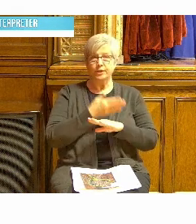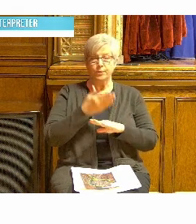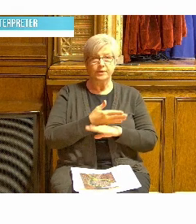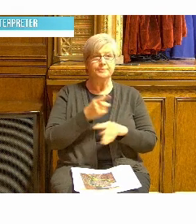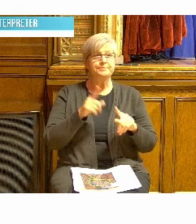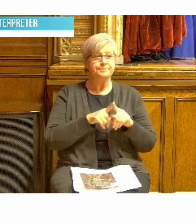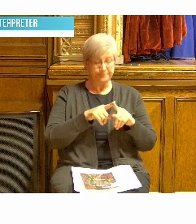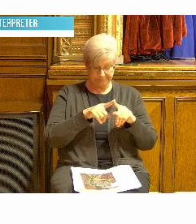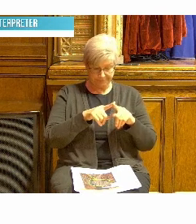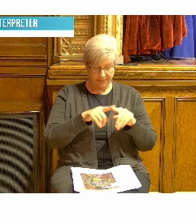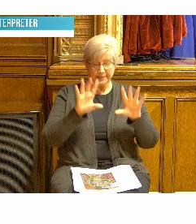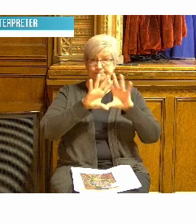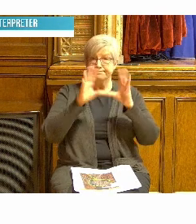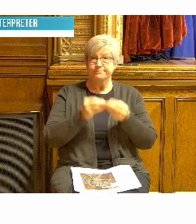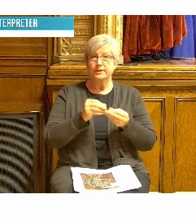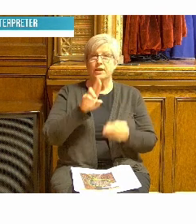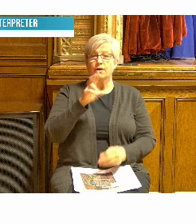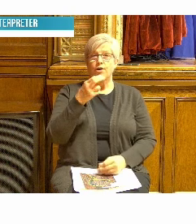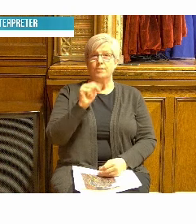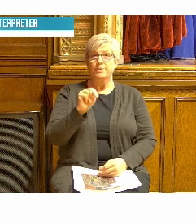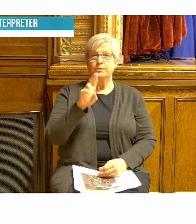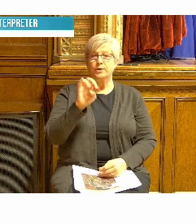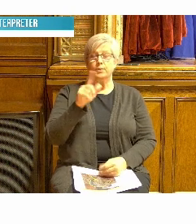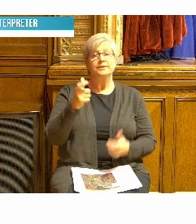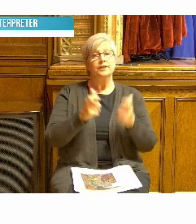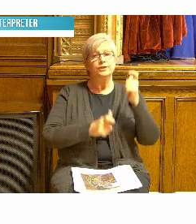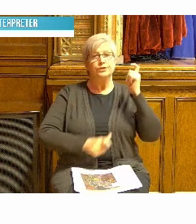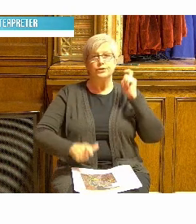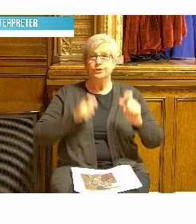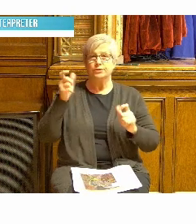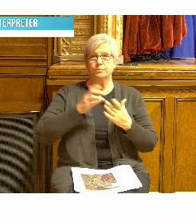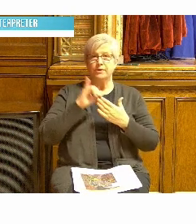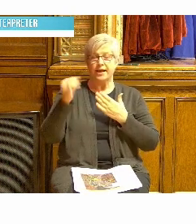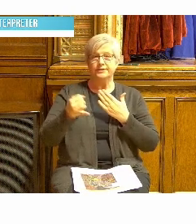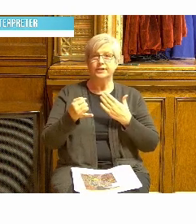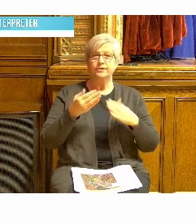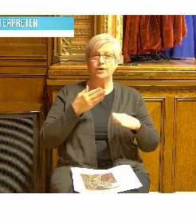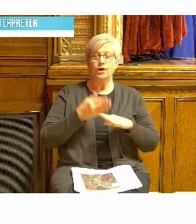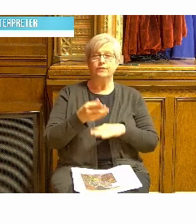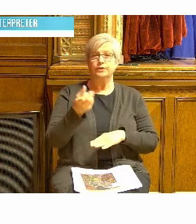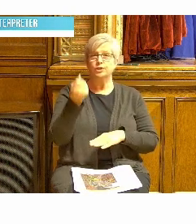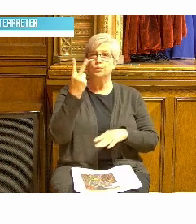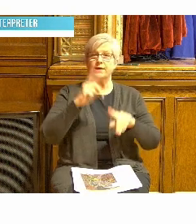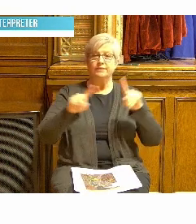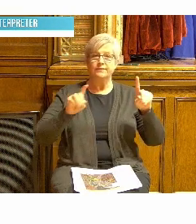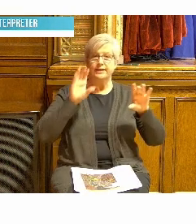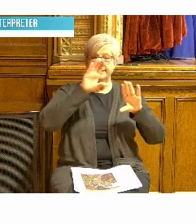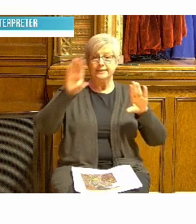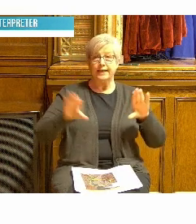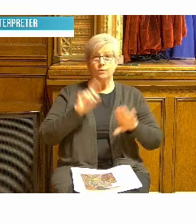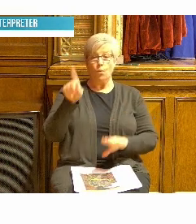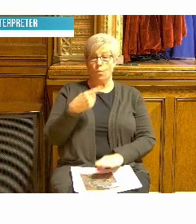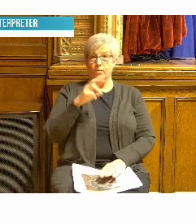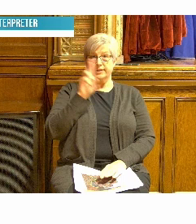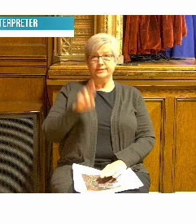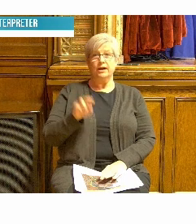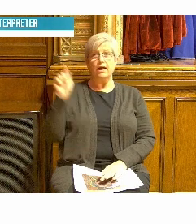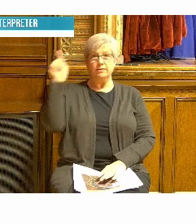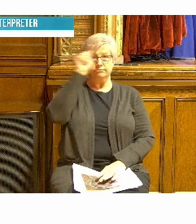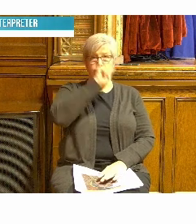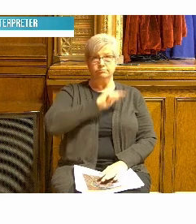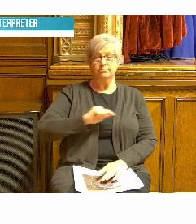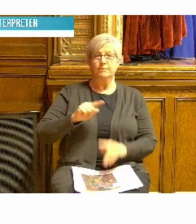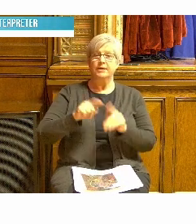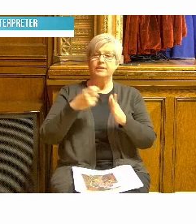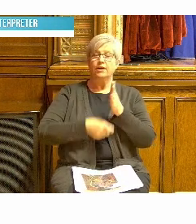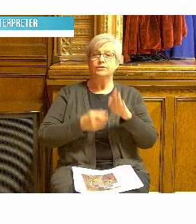a whole, urban renewal was a massive project with more than a dozen designated sites in Rochester alone. It cost more